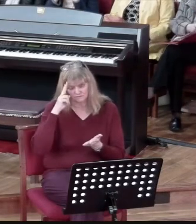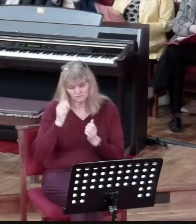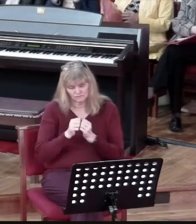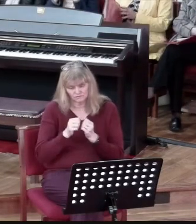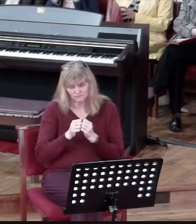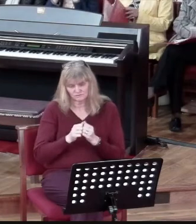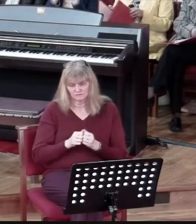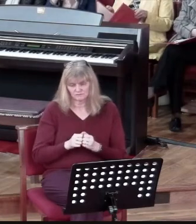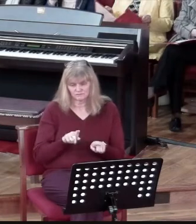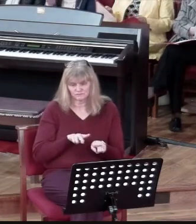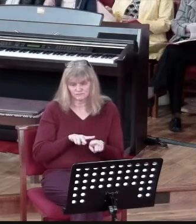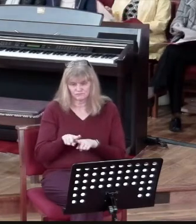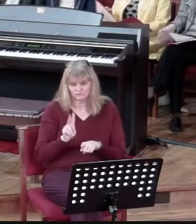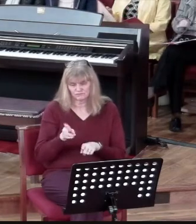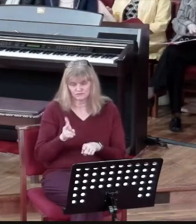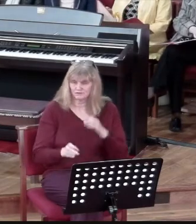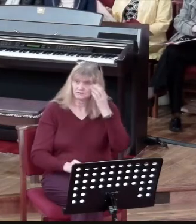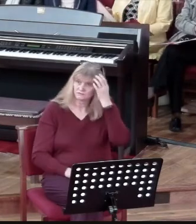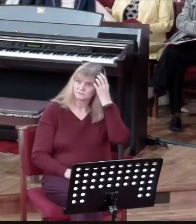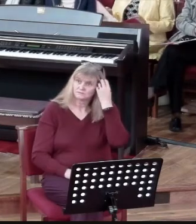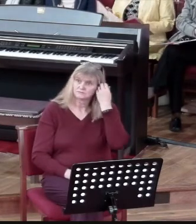you be all praise.